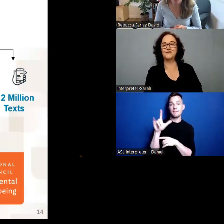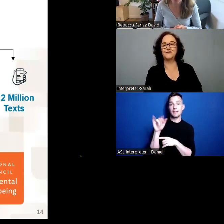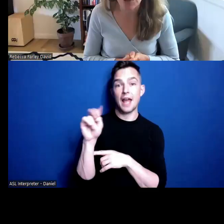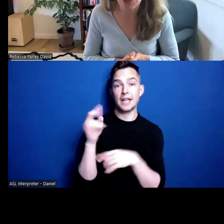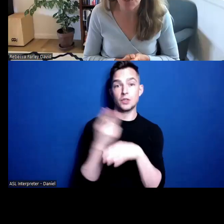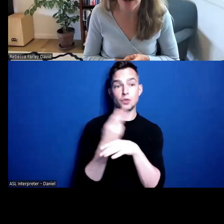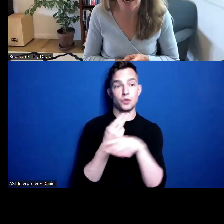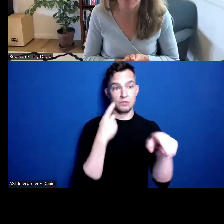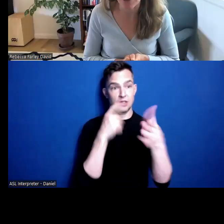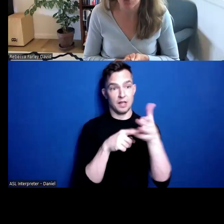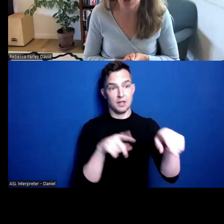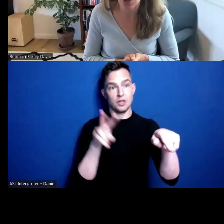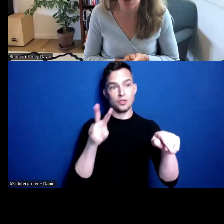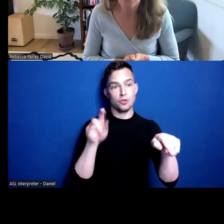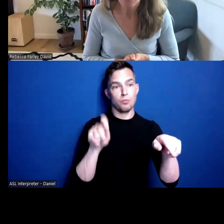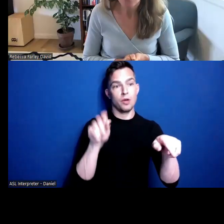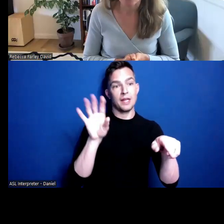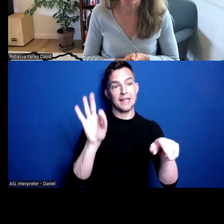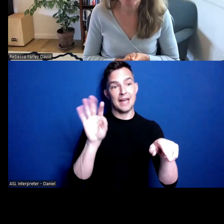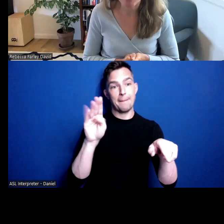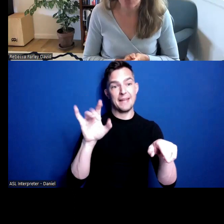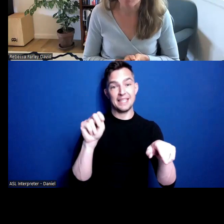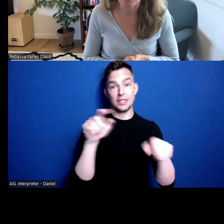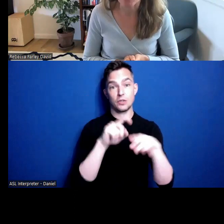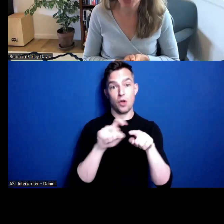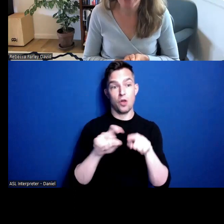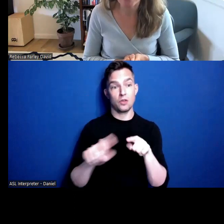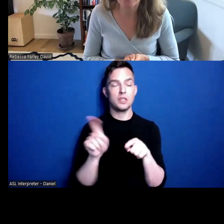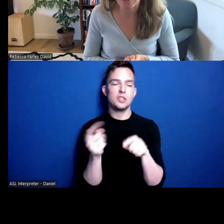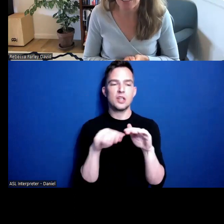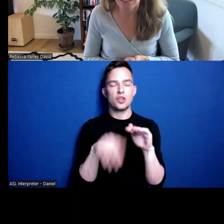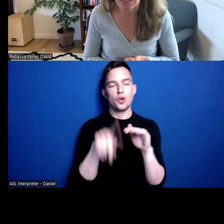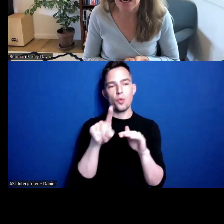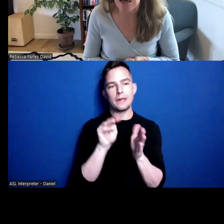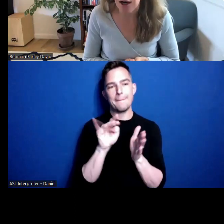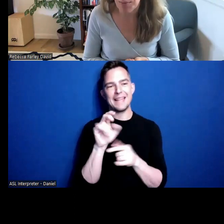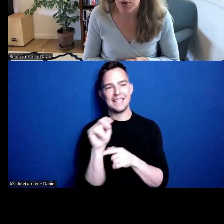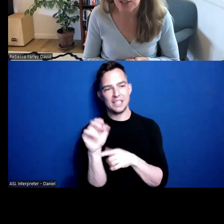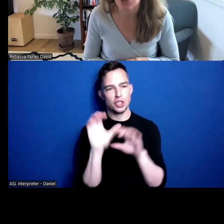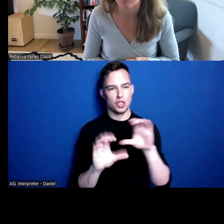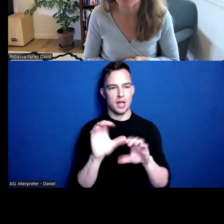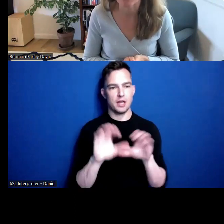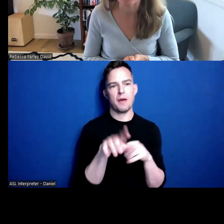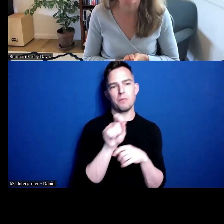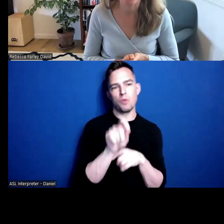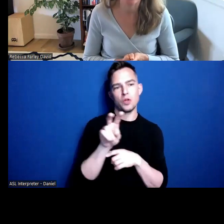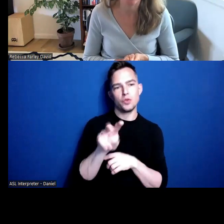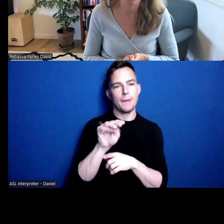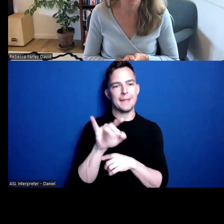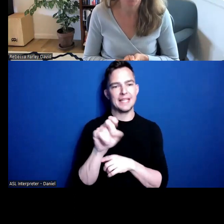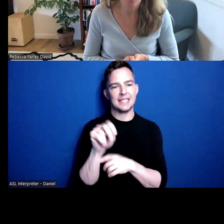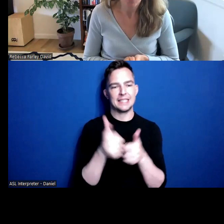utilization includes 2.9 million calls, just under 1 million chats, and about 0.2 million